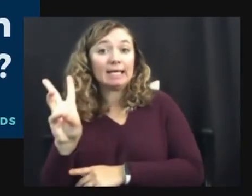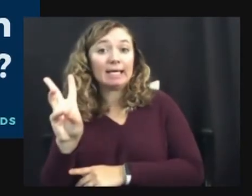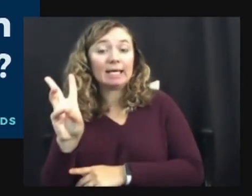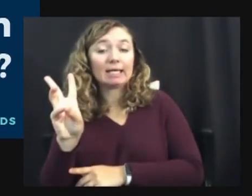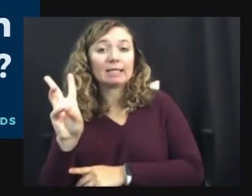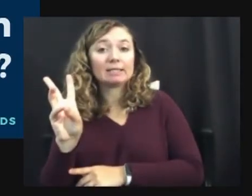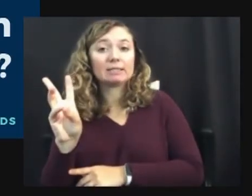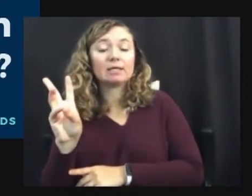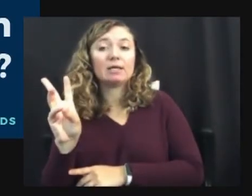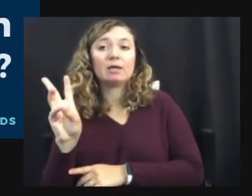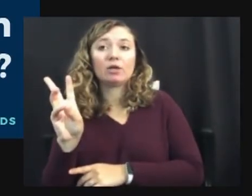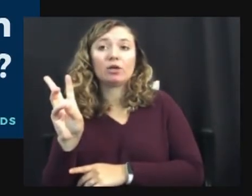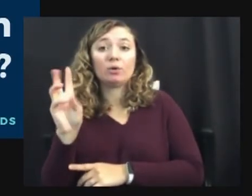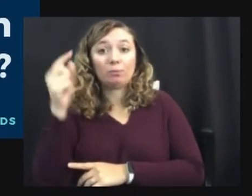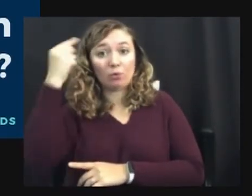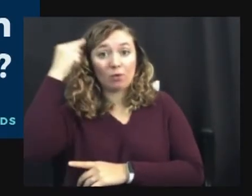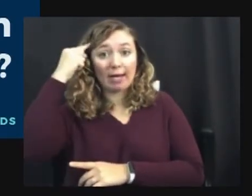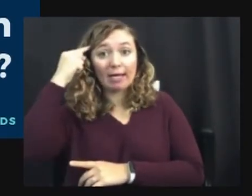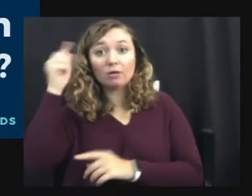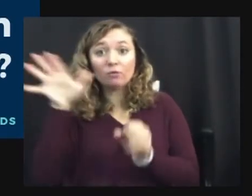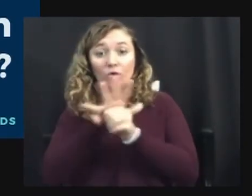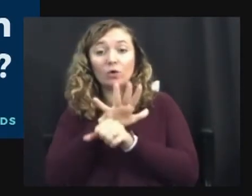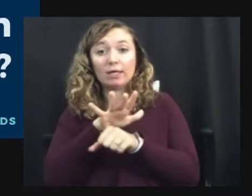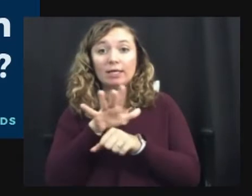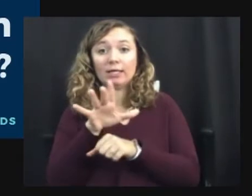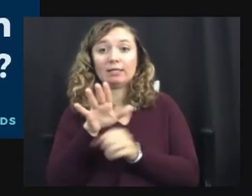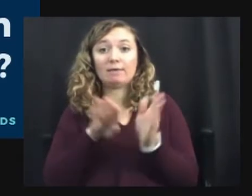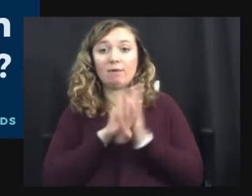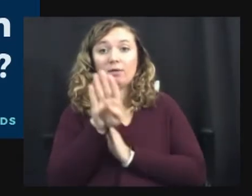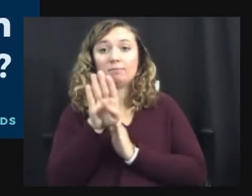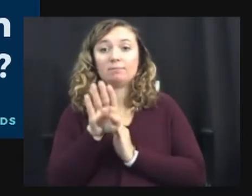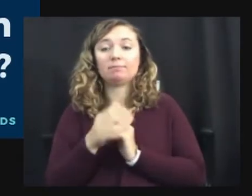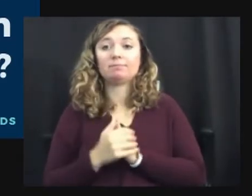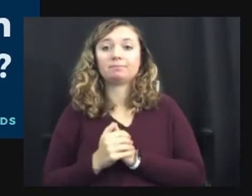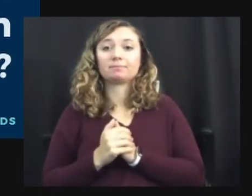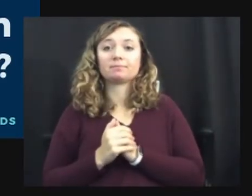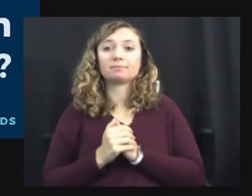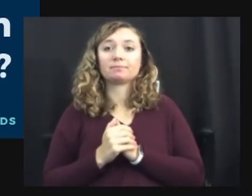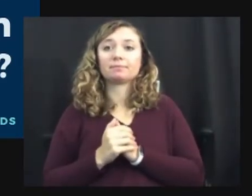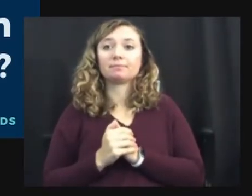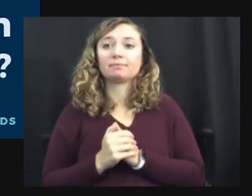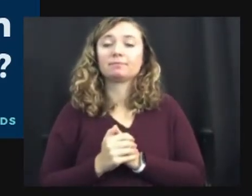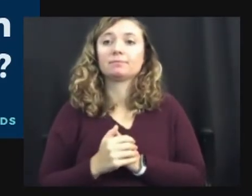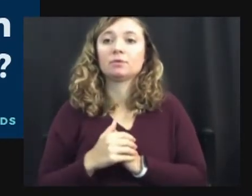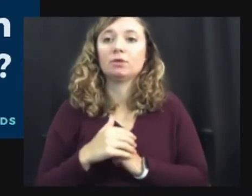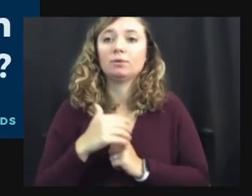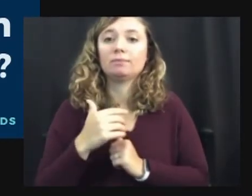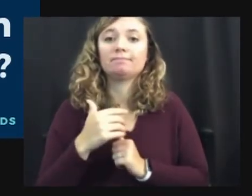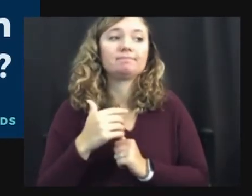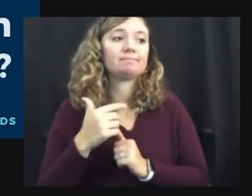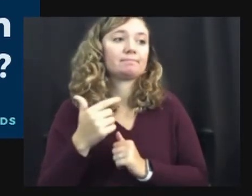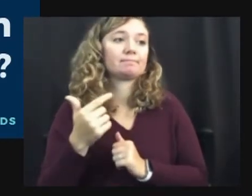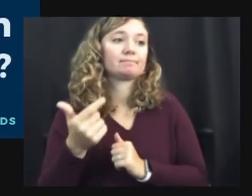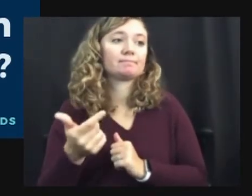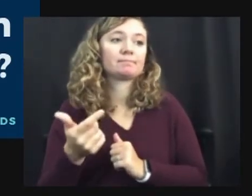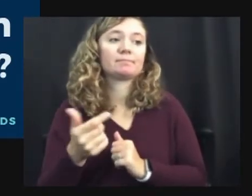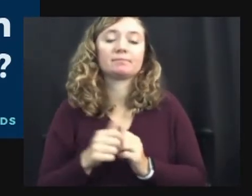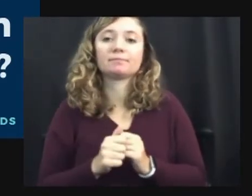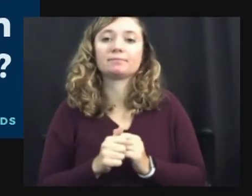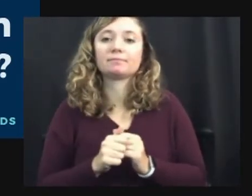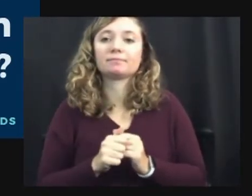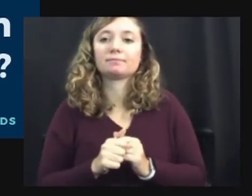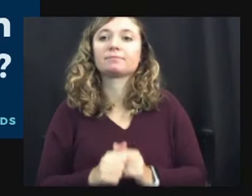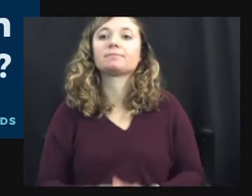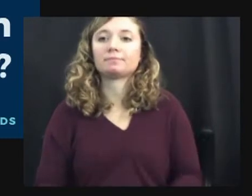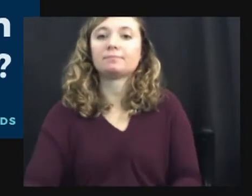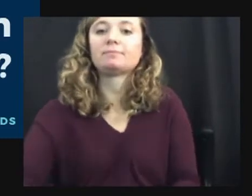Almost all of that is, I think it's 80% before the age of 2. So that's, 3.